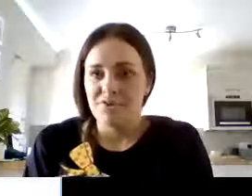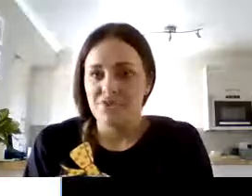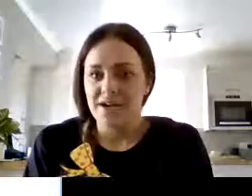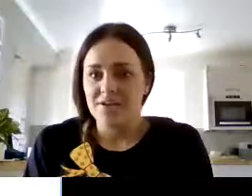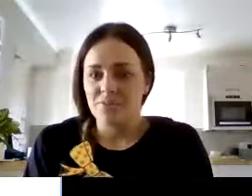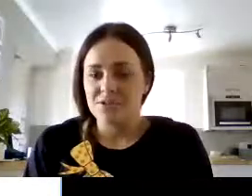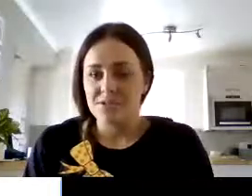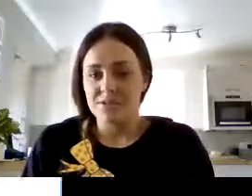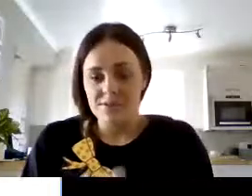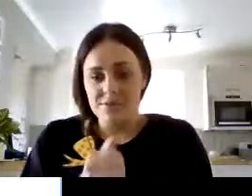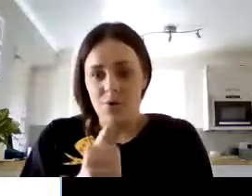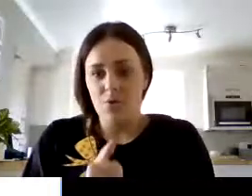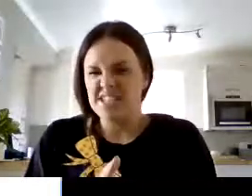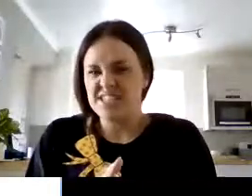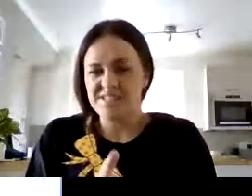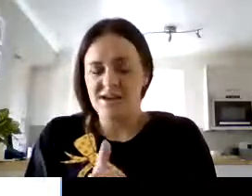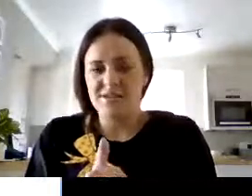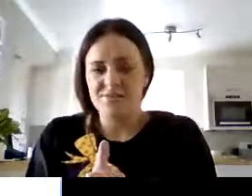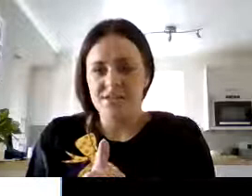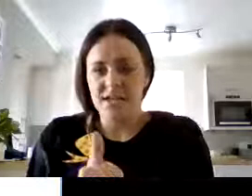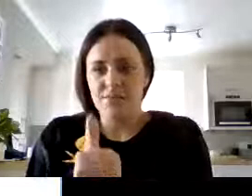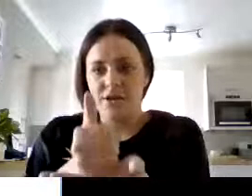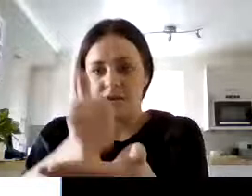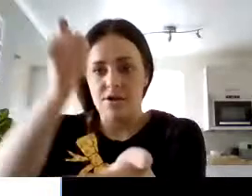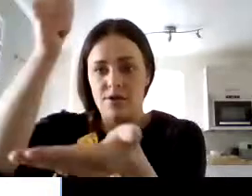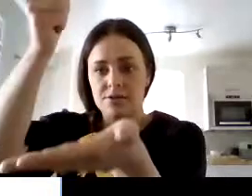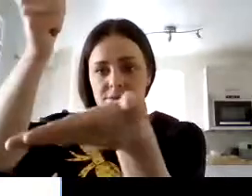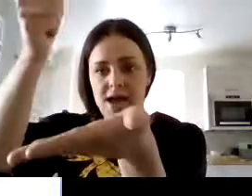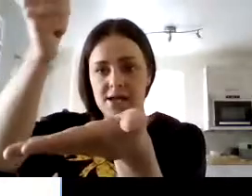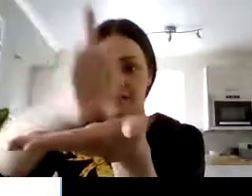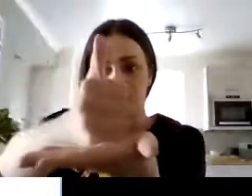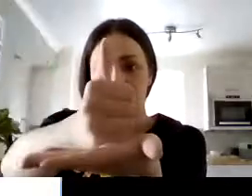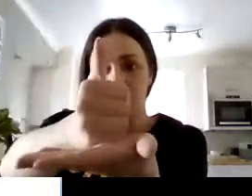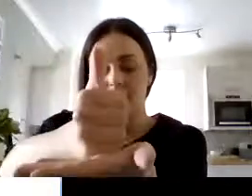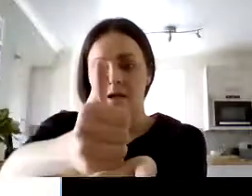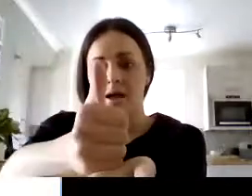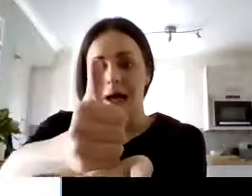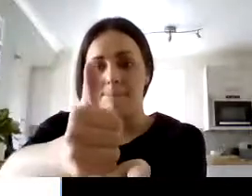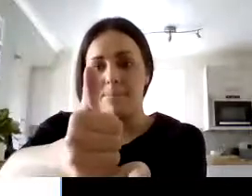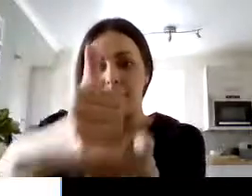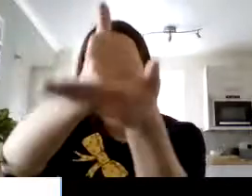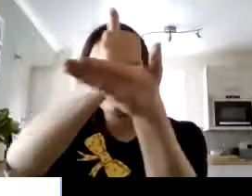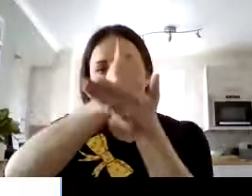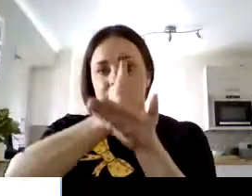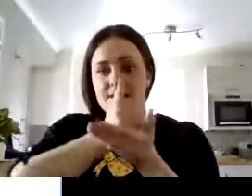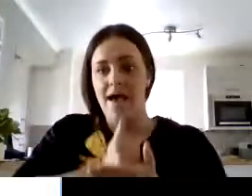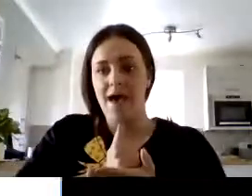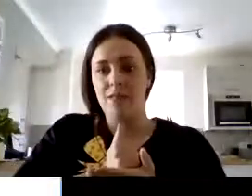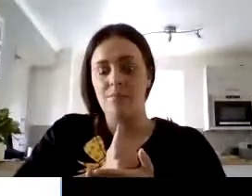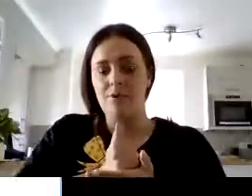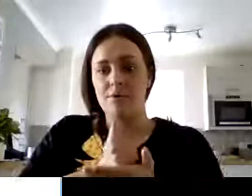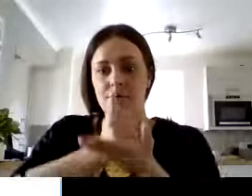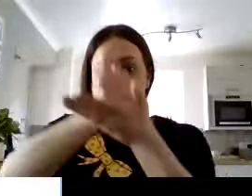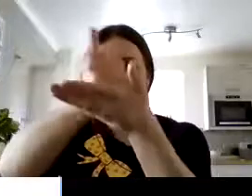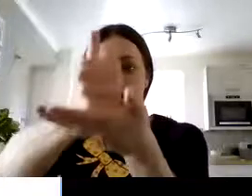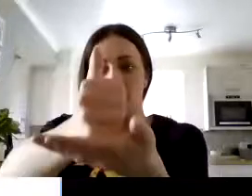told off by the dragon and wants going his insides. Ready? We're going to go onto our hand, and bring it towards us.